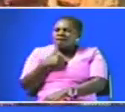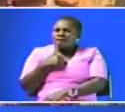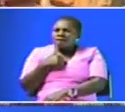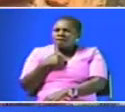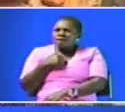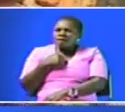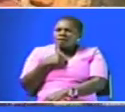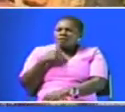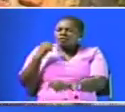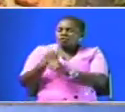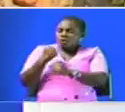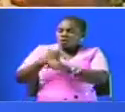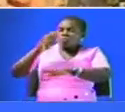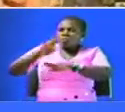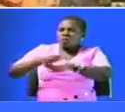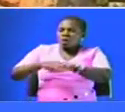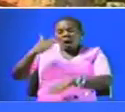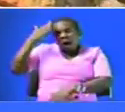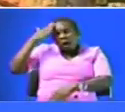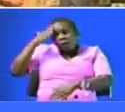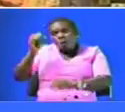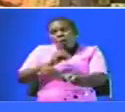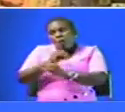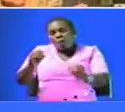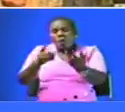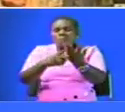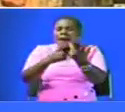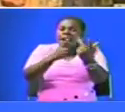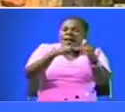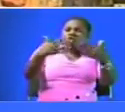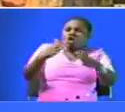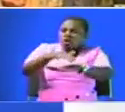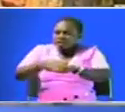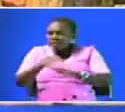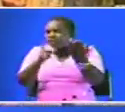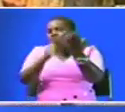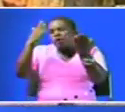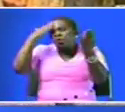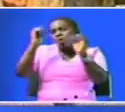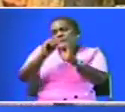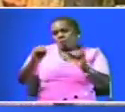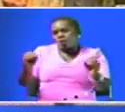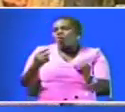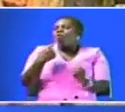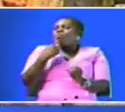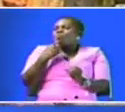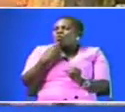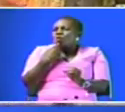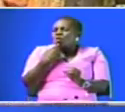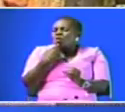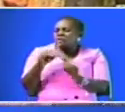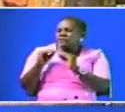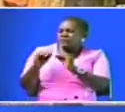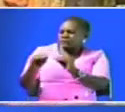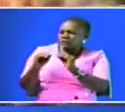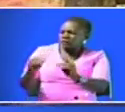Tabia yake ni mzuri sana. Kama ujui kitu, sema hesabu ama Kiingereza ama Kiswahili. Kama wewe umelene,